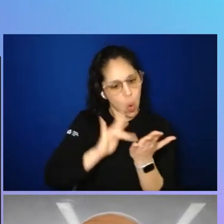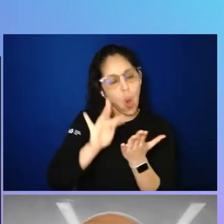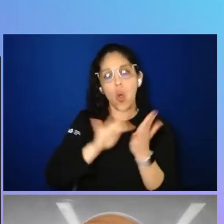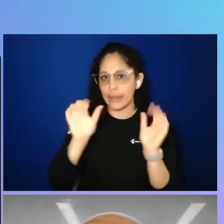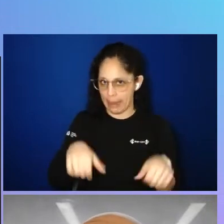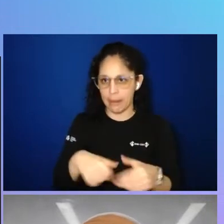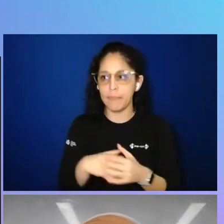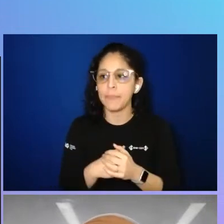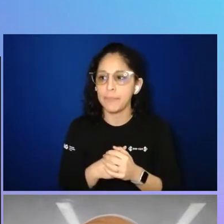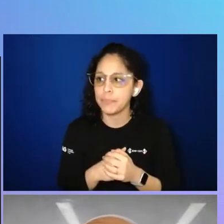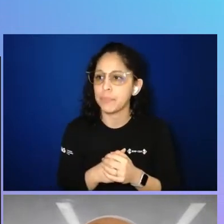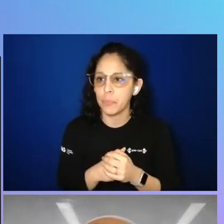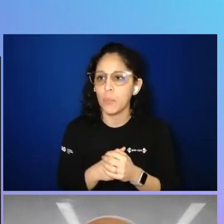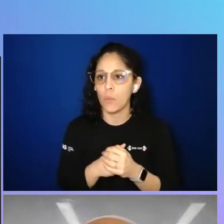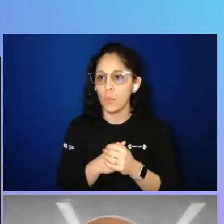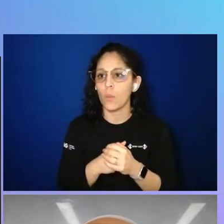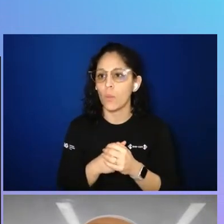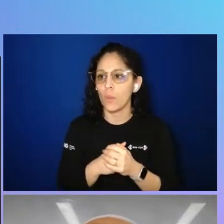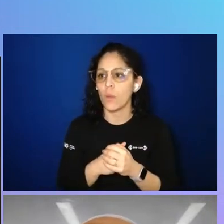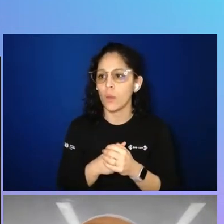So SwiftUI.